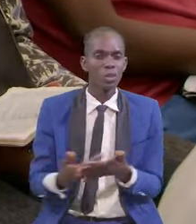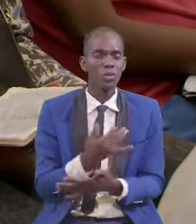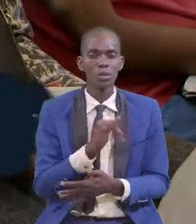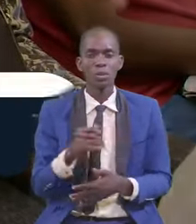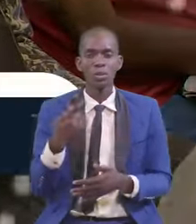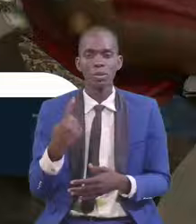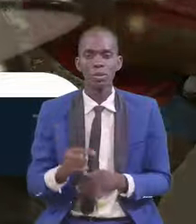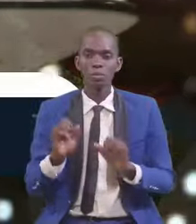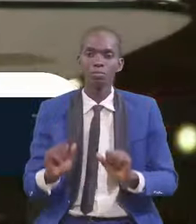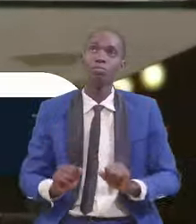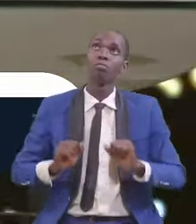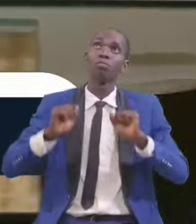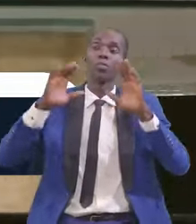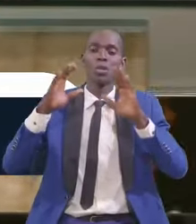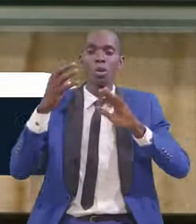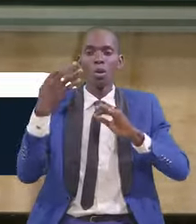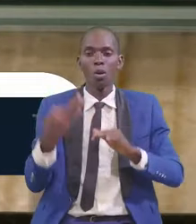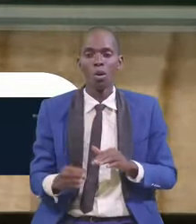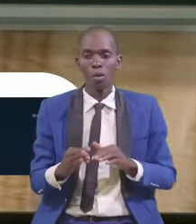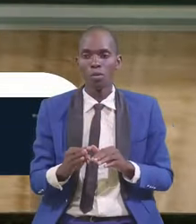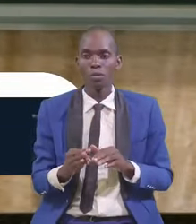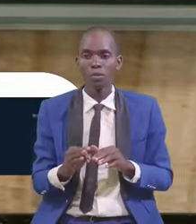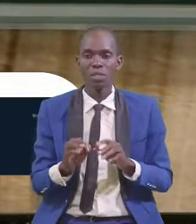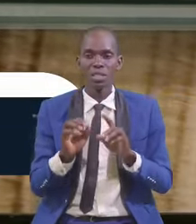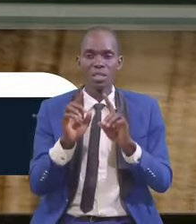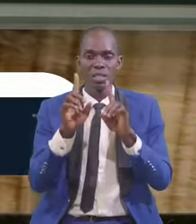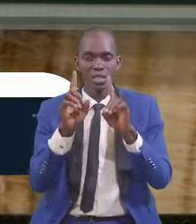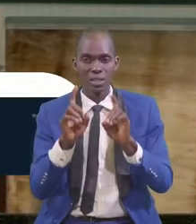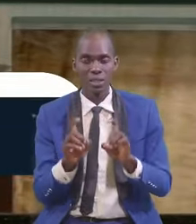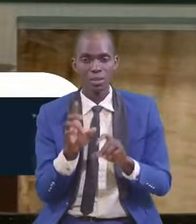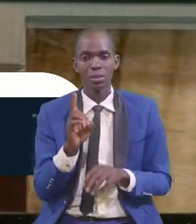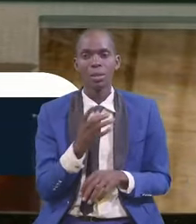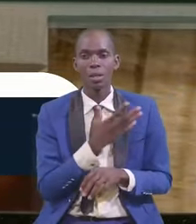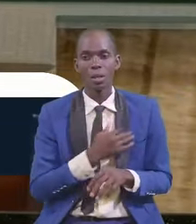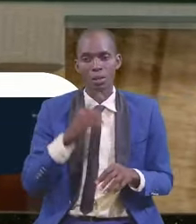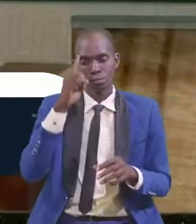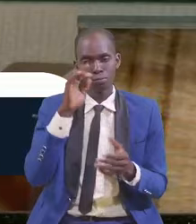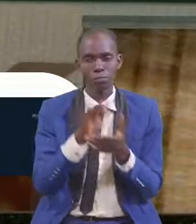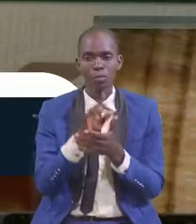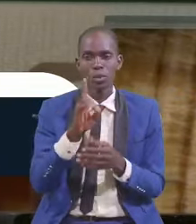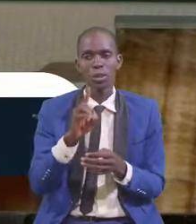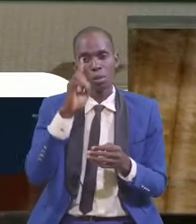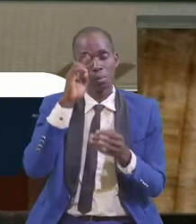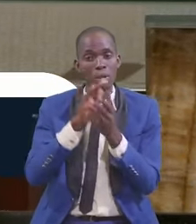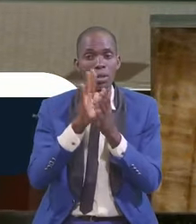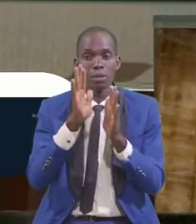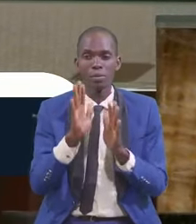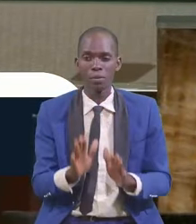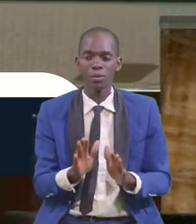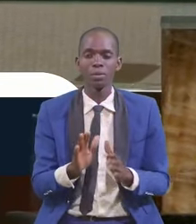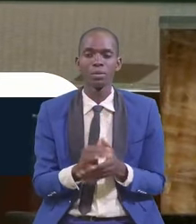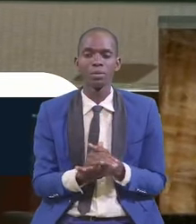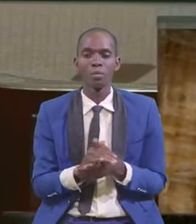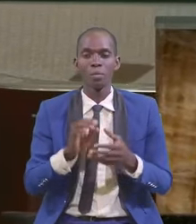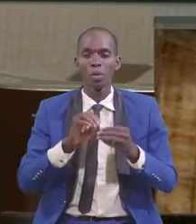consecration of trusted and uh tested Believers number three